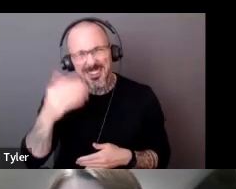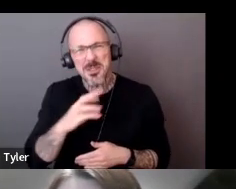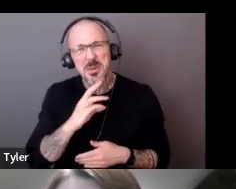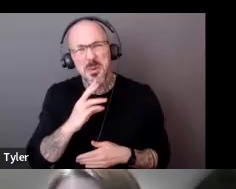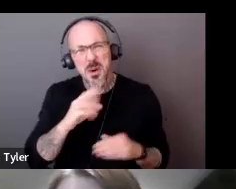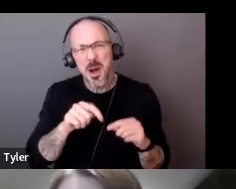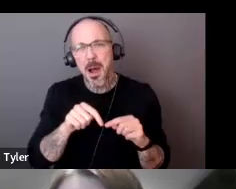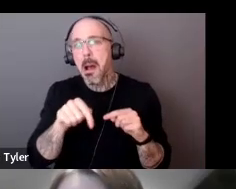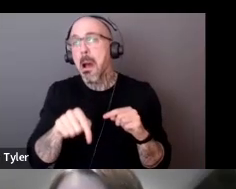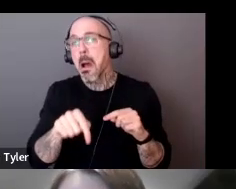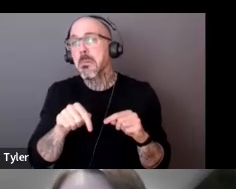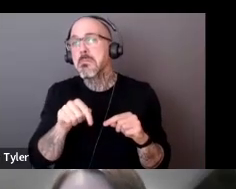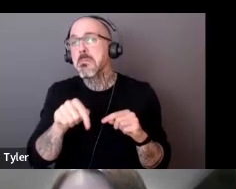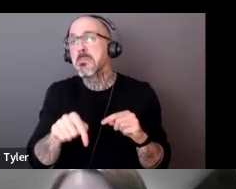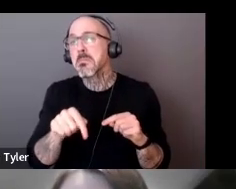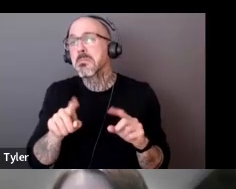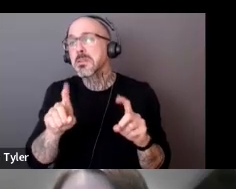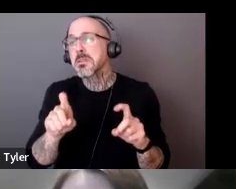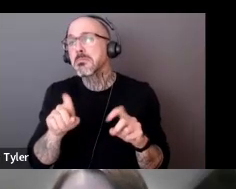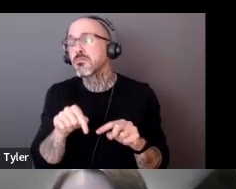Yeah.